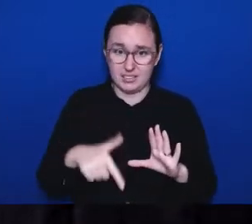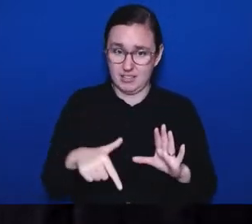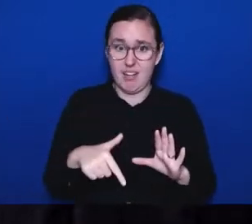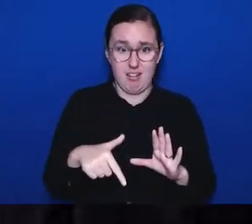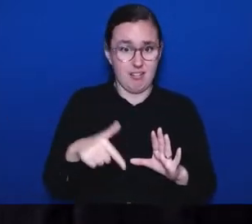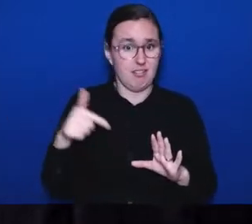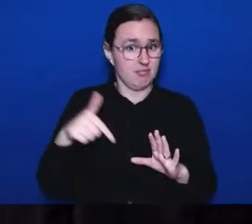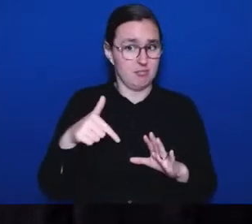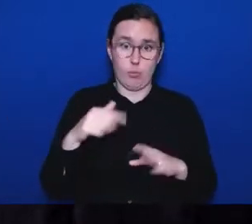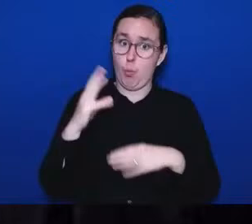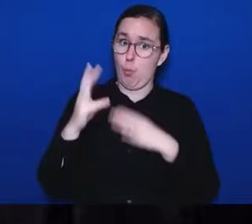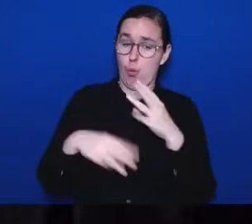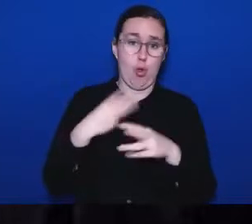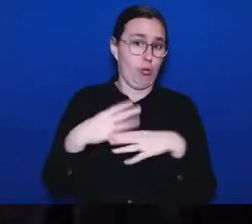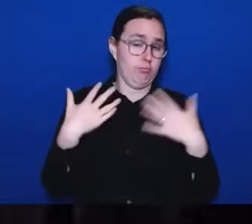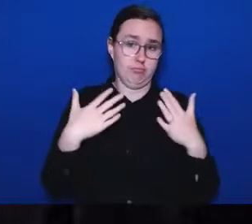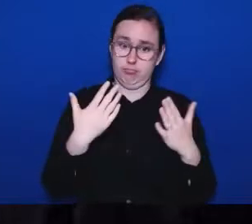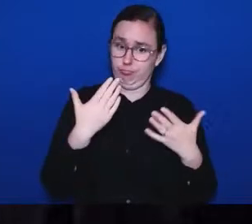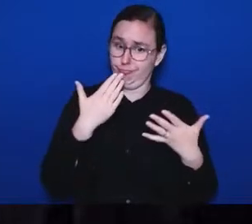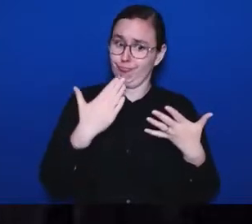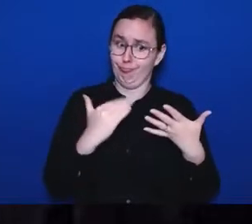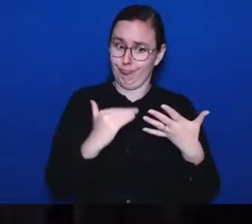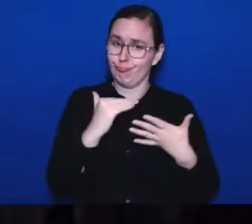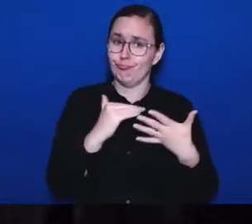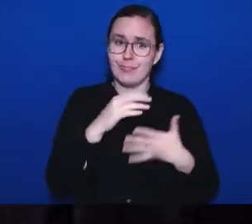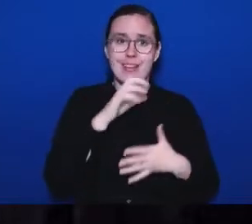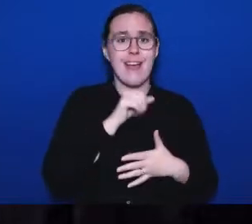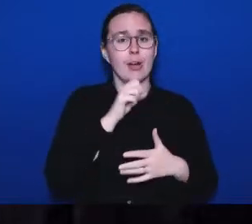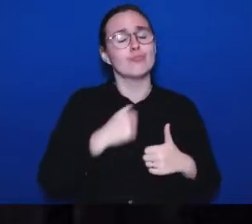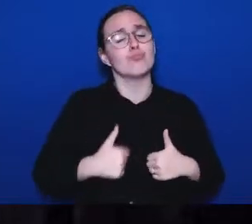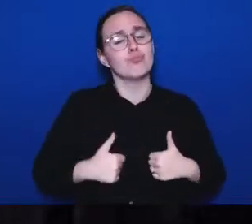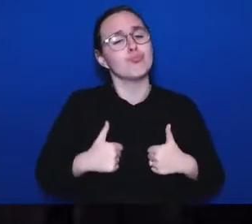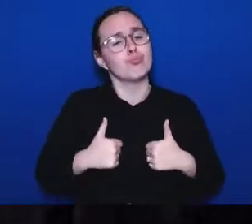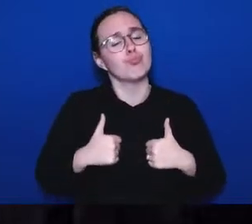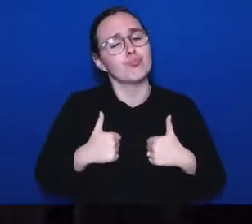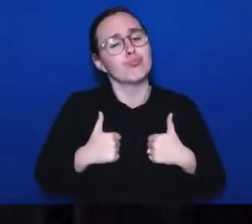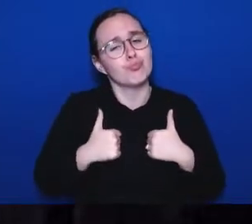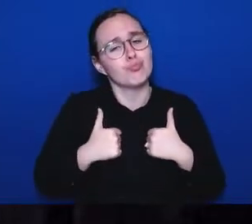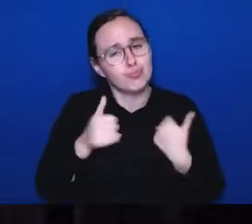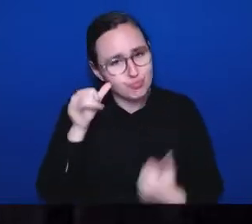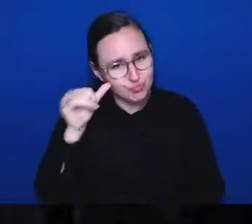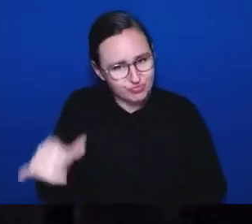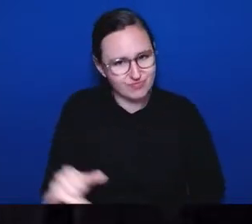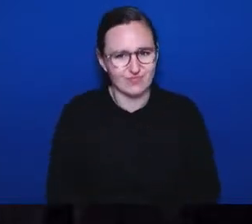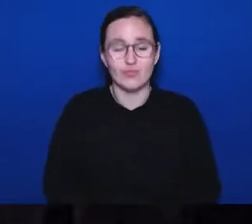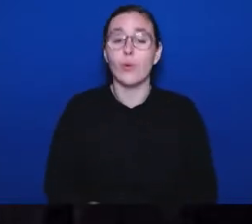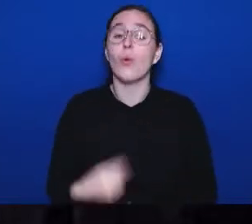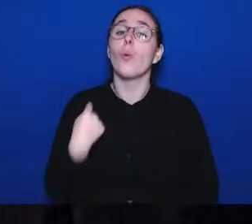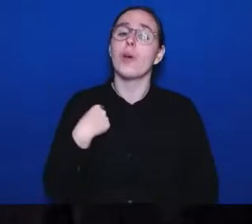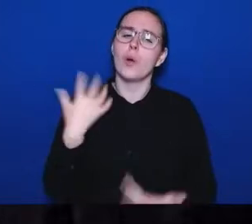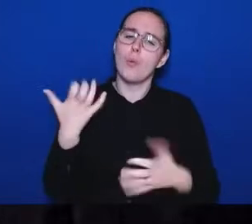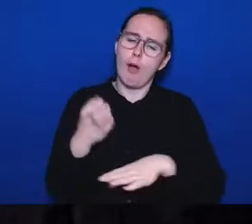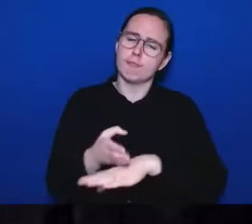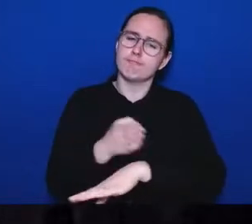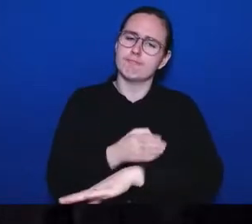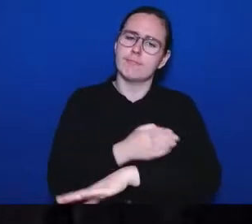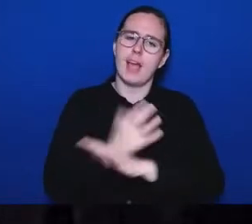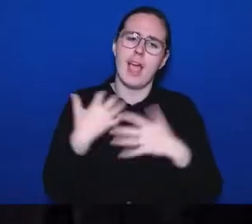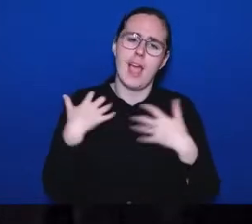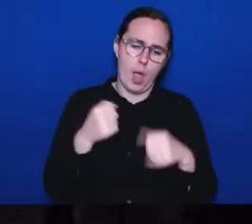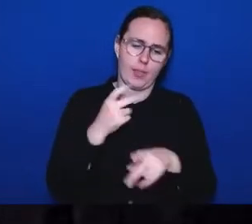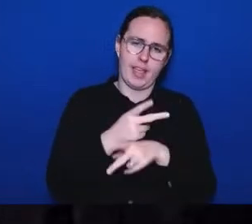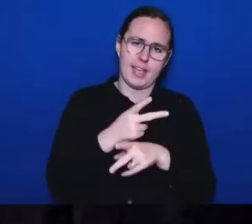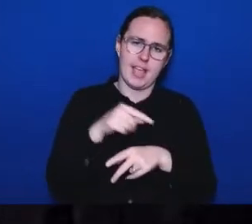which will improve care in rural BC, improve care in urban BC, and allows doctors to focus on